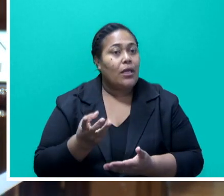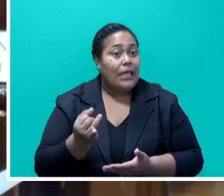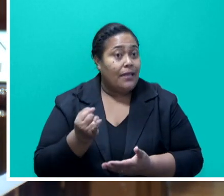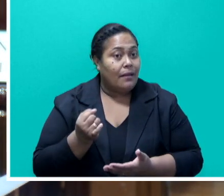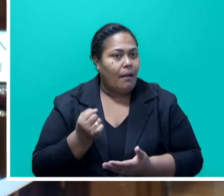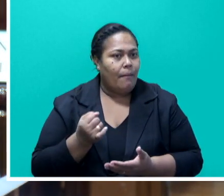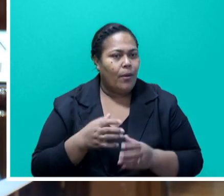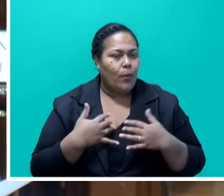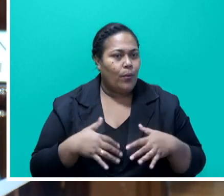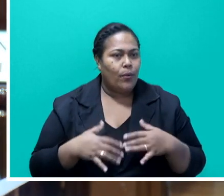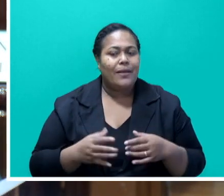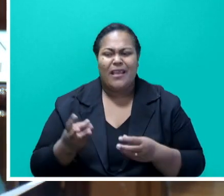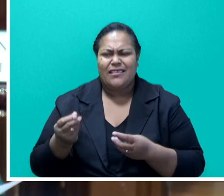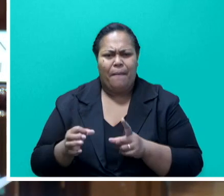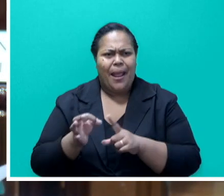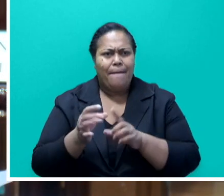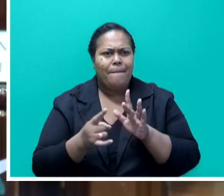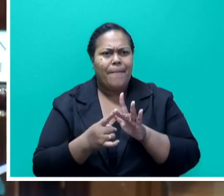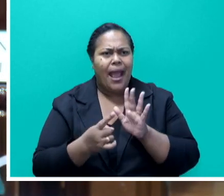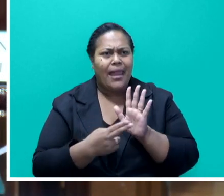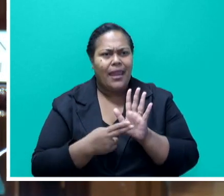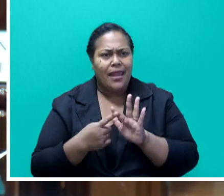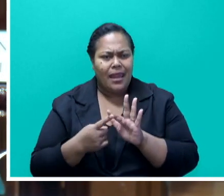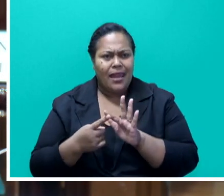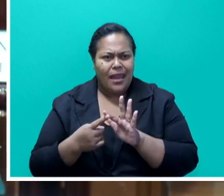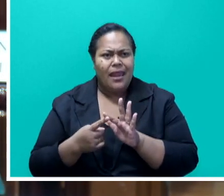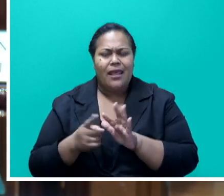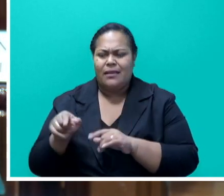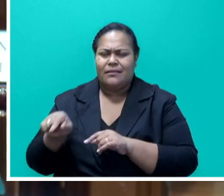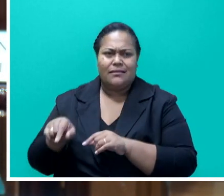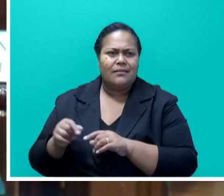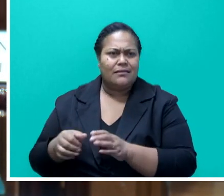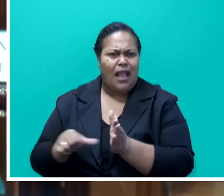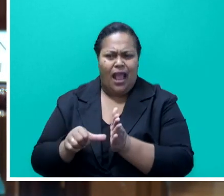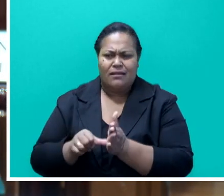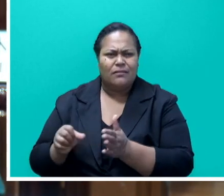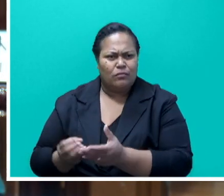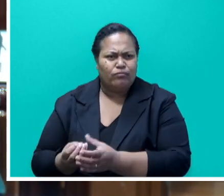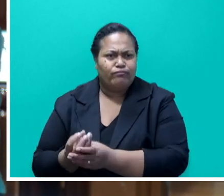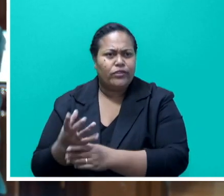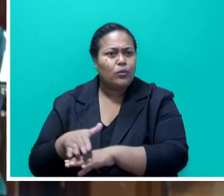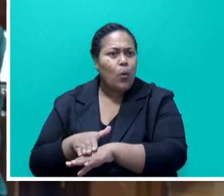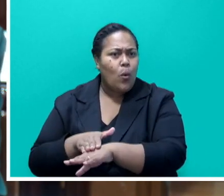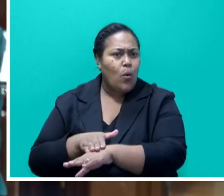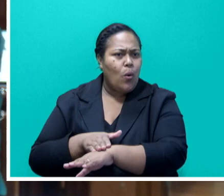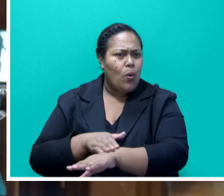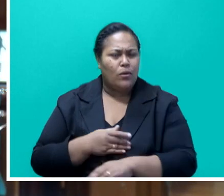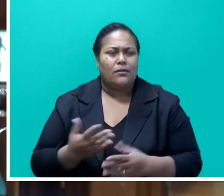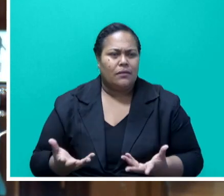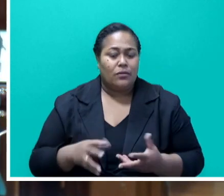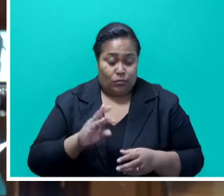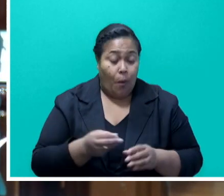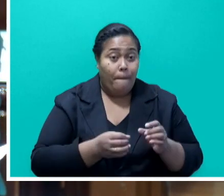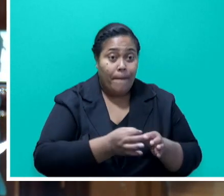take decades to mature. Bamboo is one of the 6 species groups that the Ministry is researching for